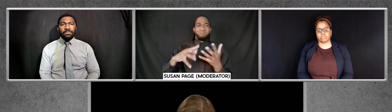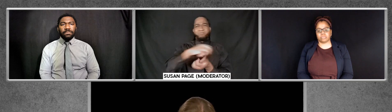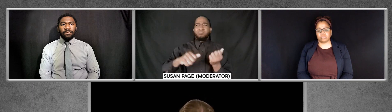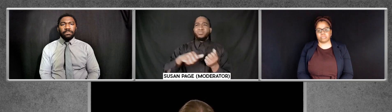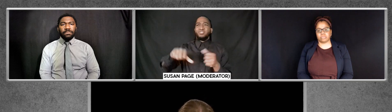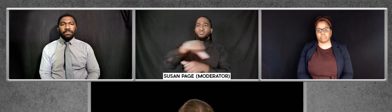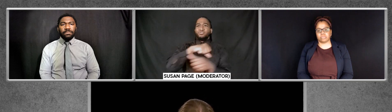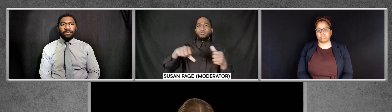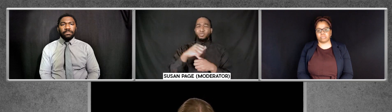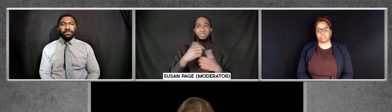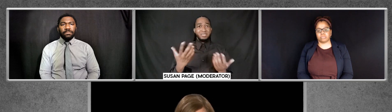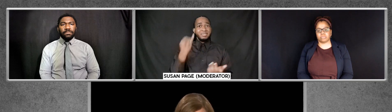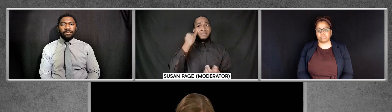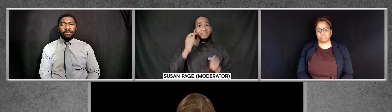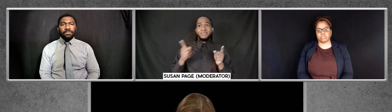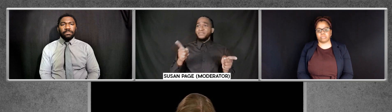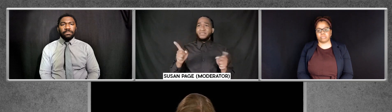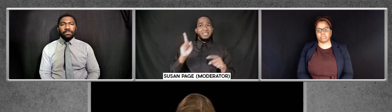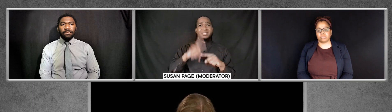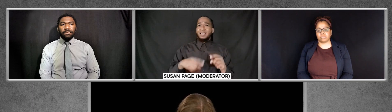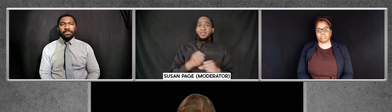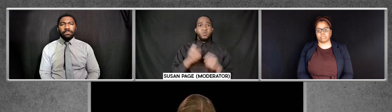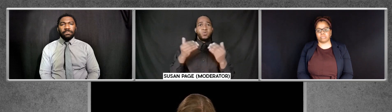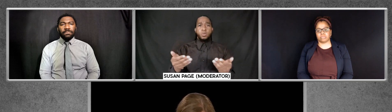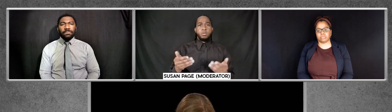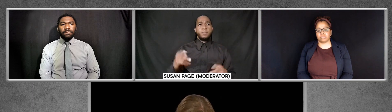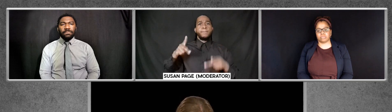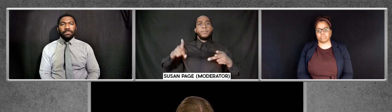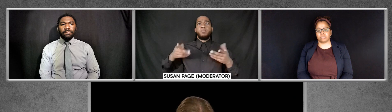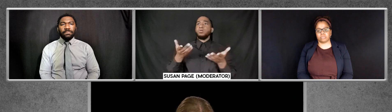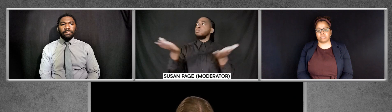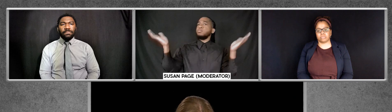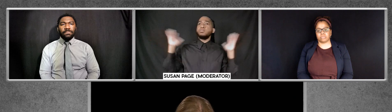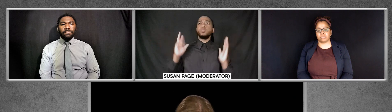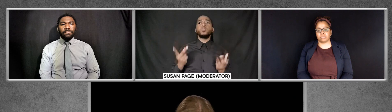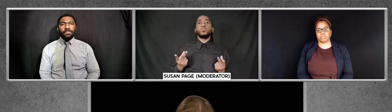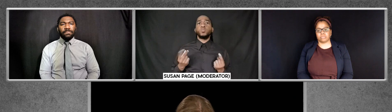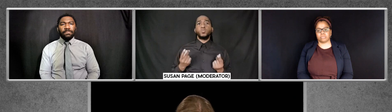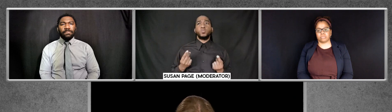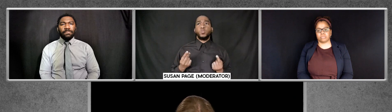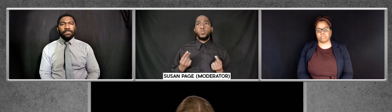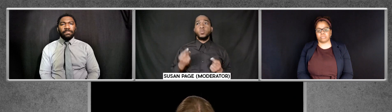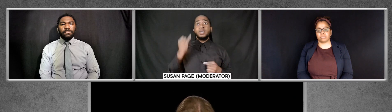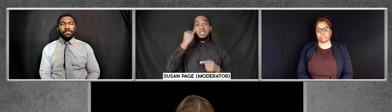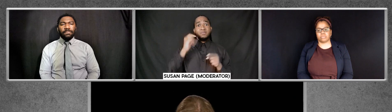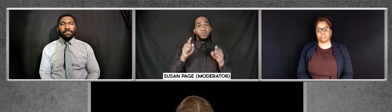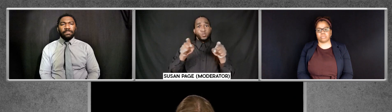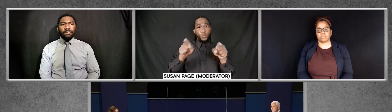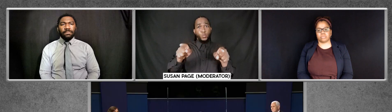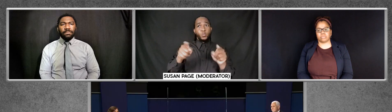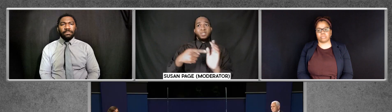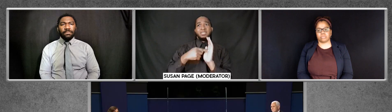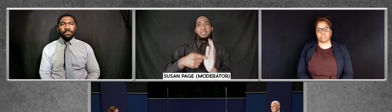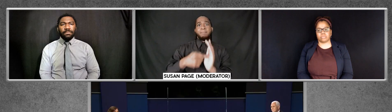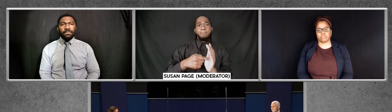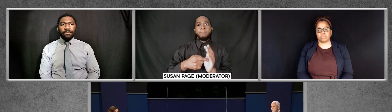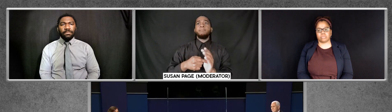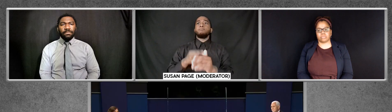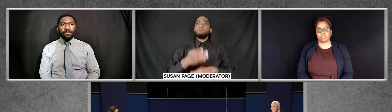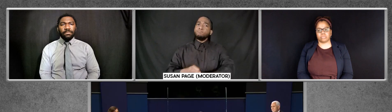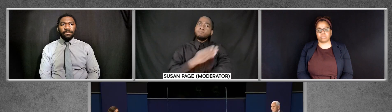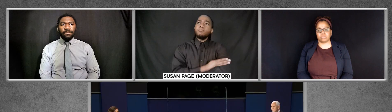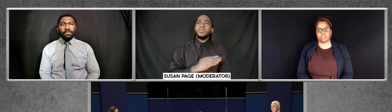are the citizens supposed to get along? And then she added, your examples could make all the difference to bring us together,